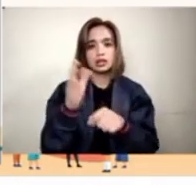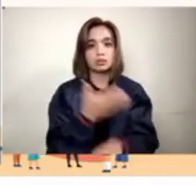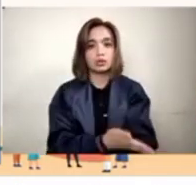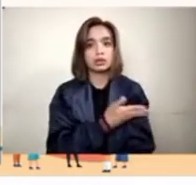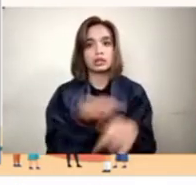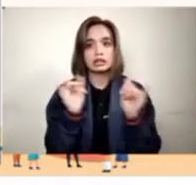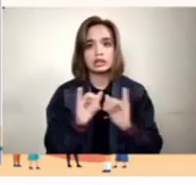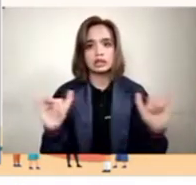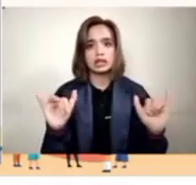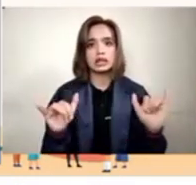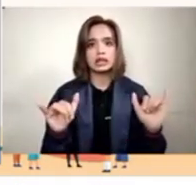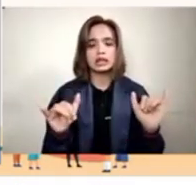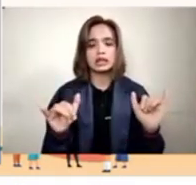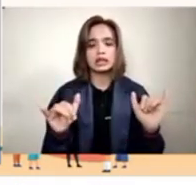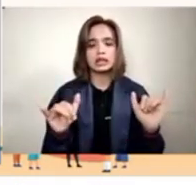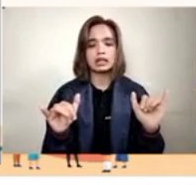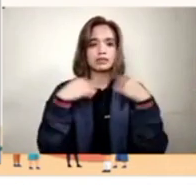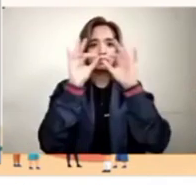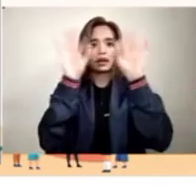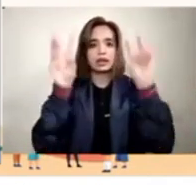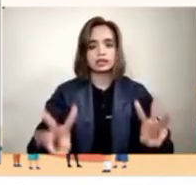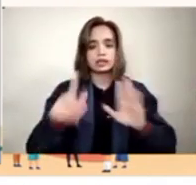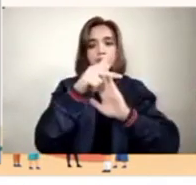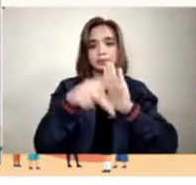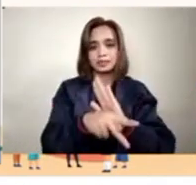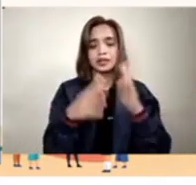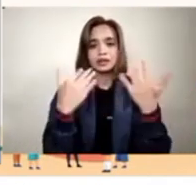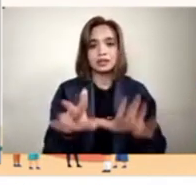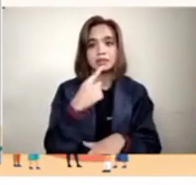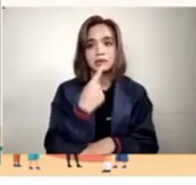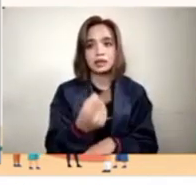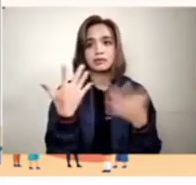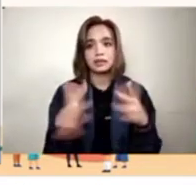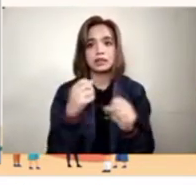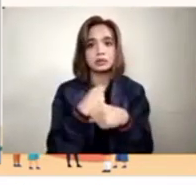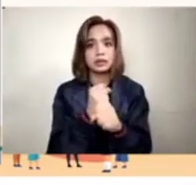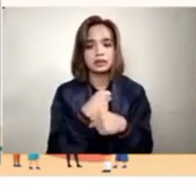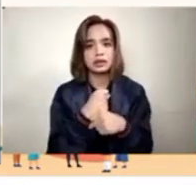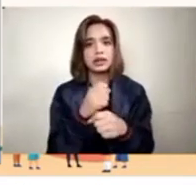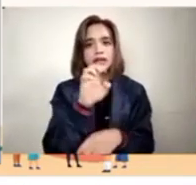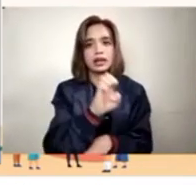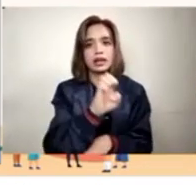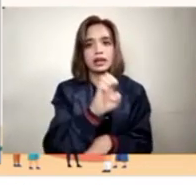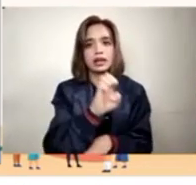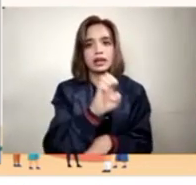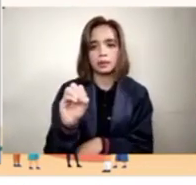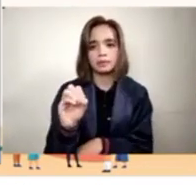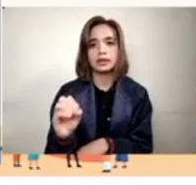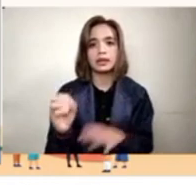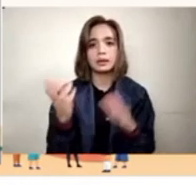In the career progression roadmap, we are still on policy framework, and we have already, as mentioned, drafted